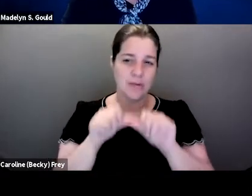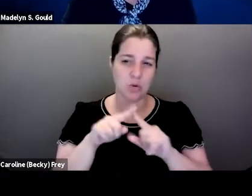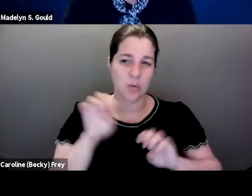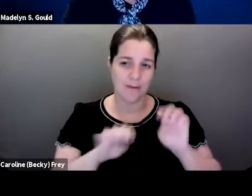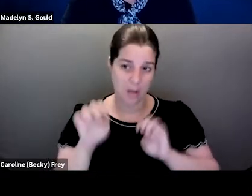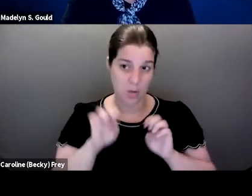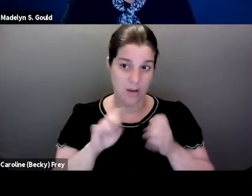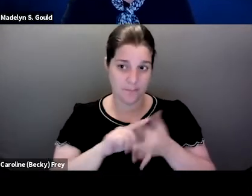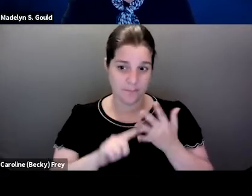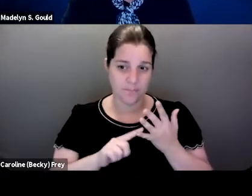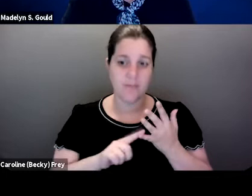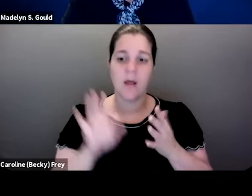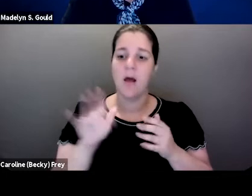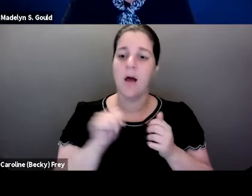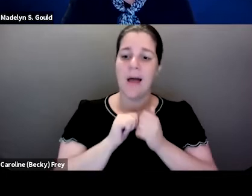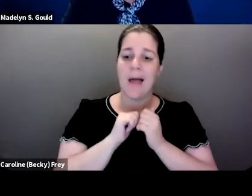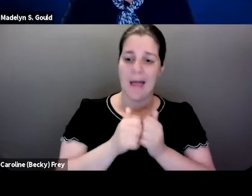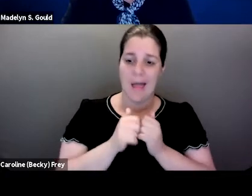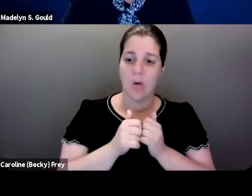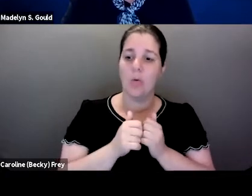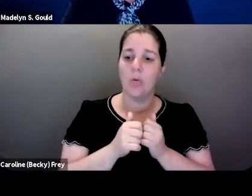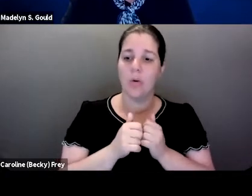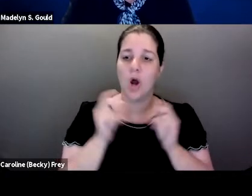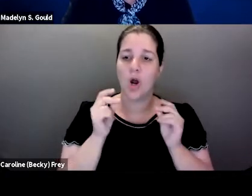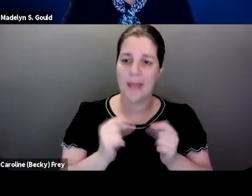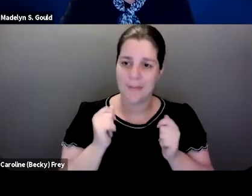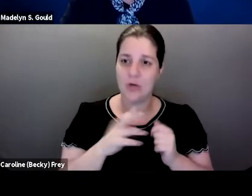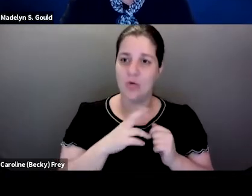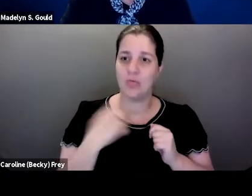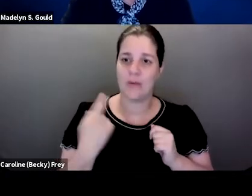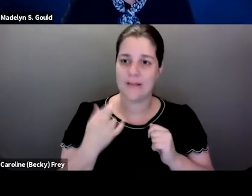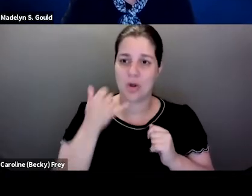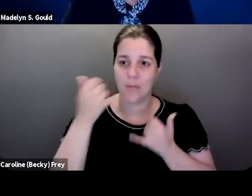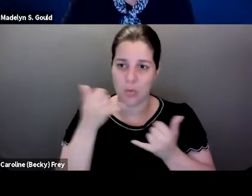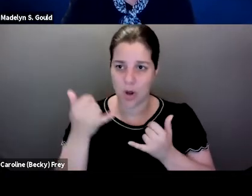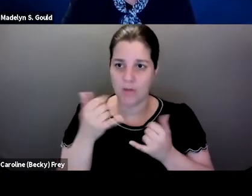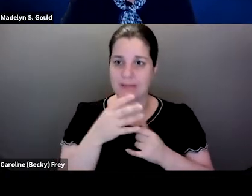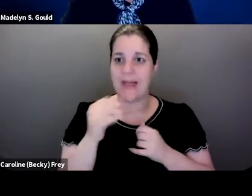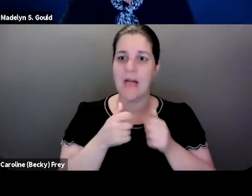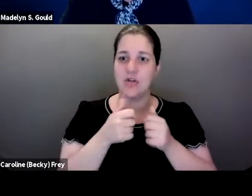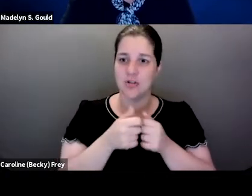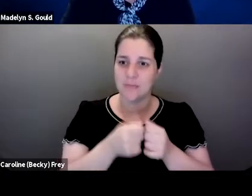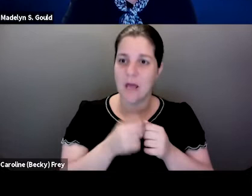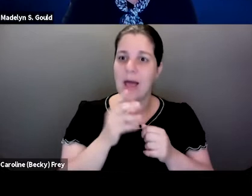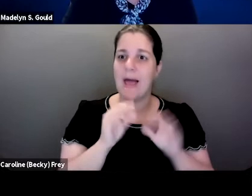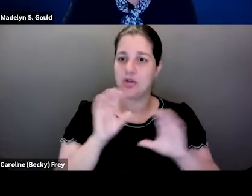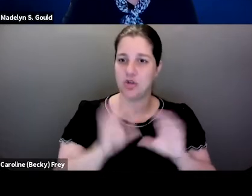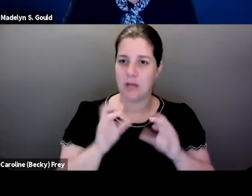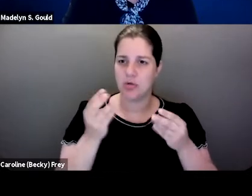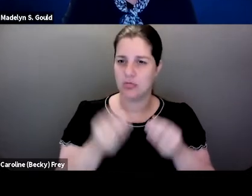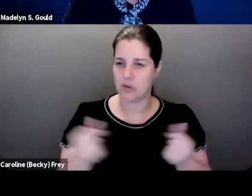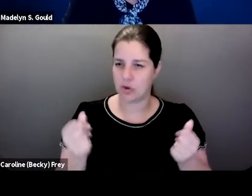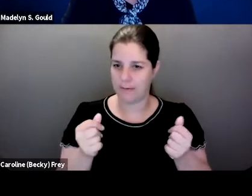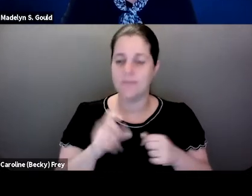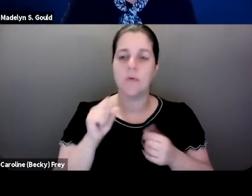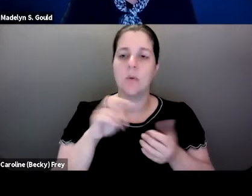is how are imminent risk calls, chats, texts to 988 resolved? And these questions include, to